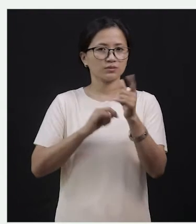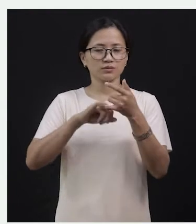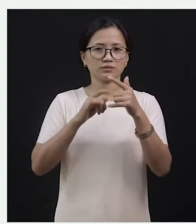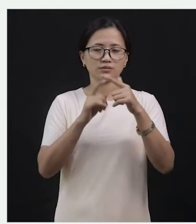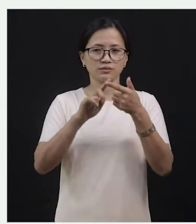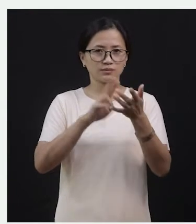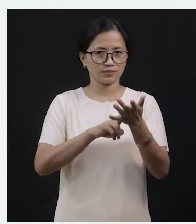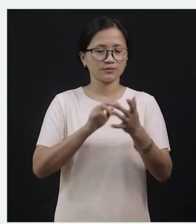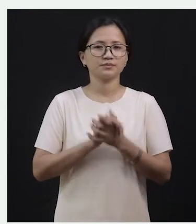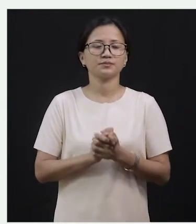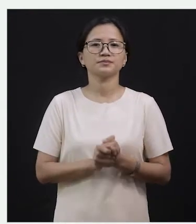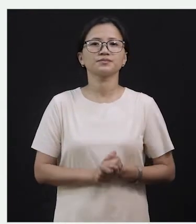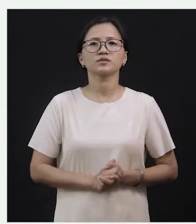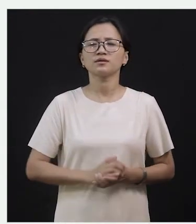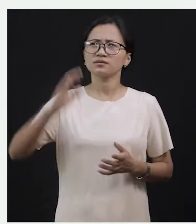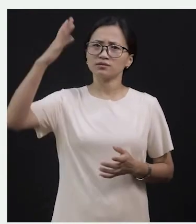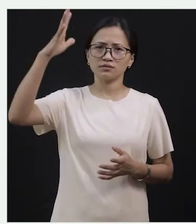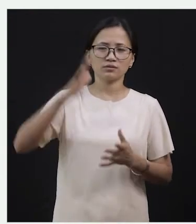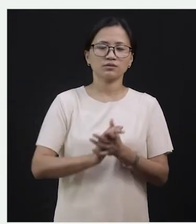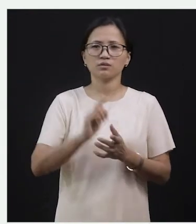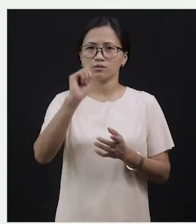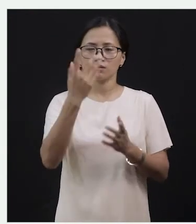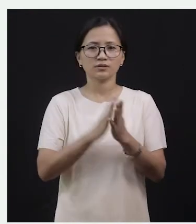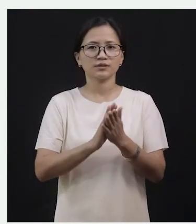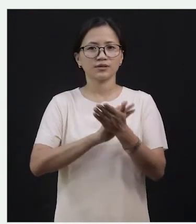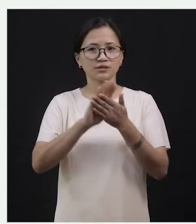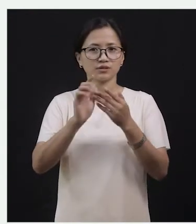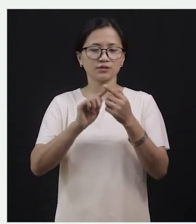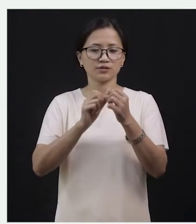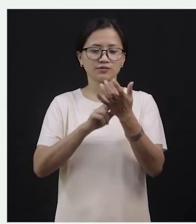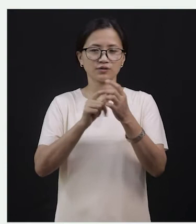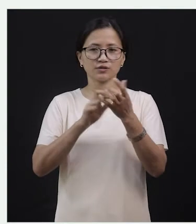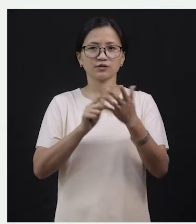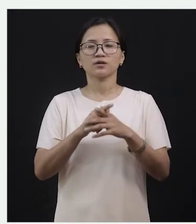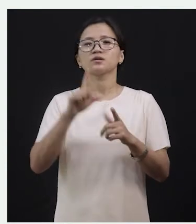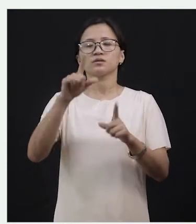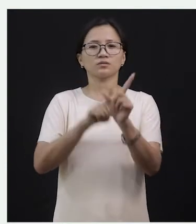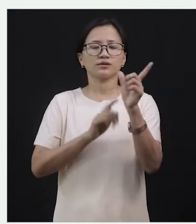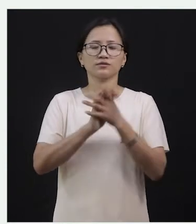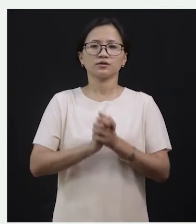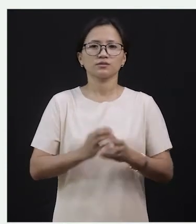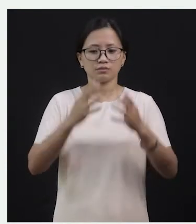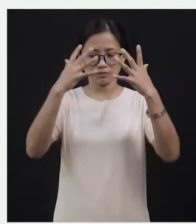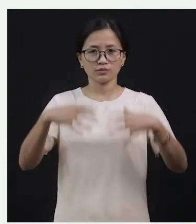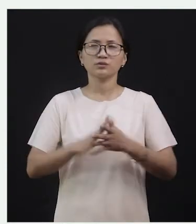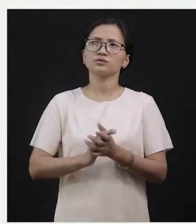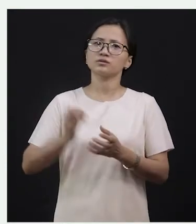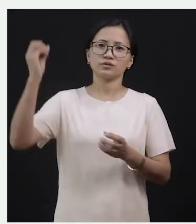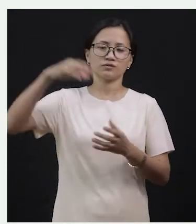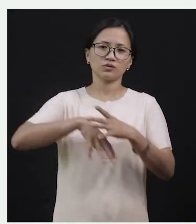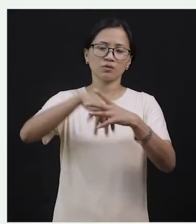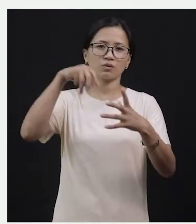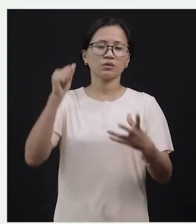that the sun is the only heavenly body that gives out light to all the other heavenly bodies.